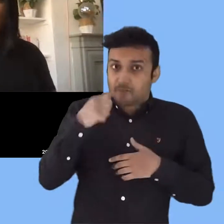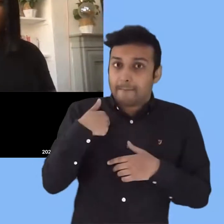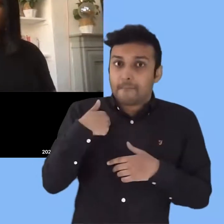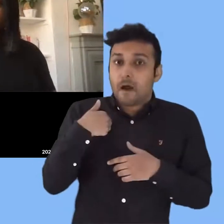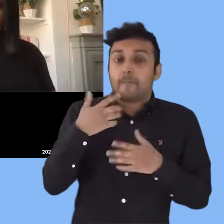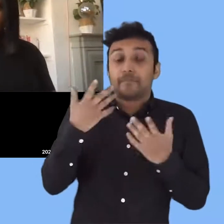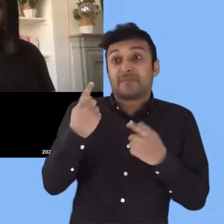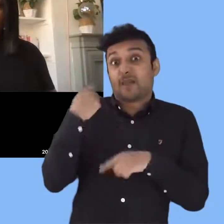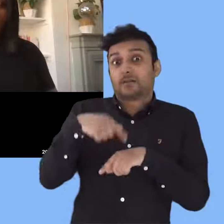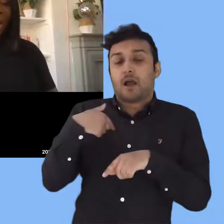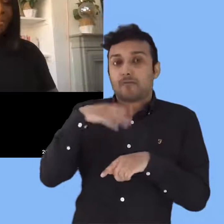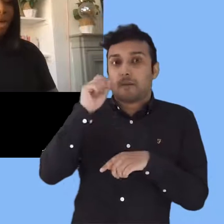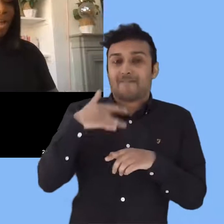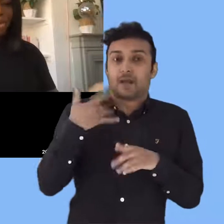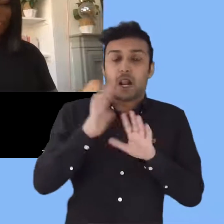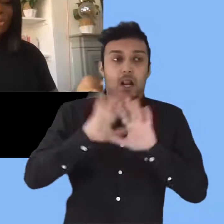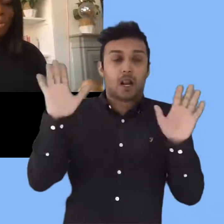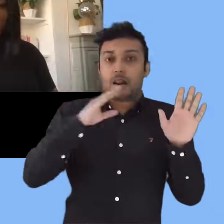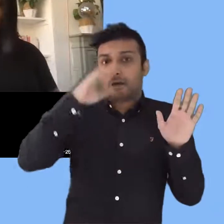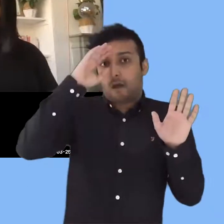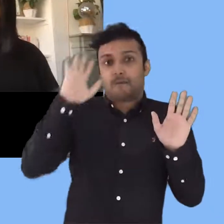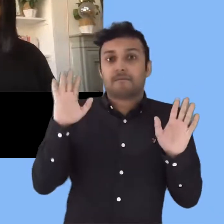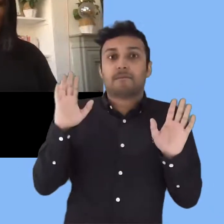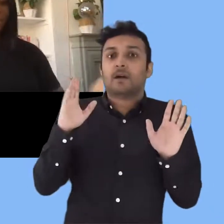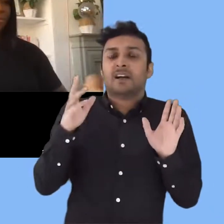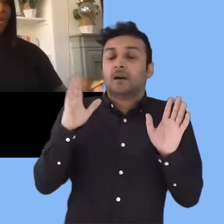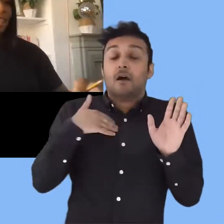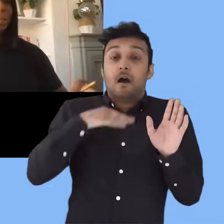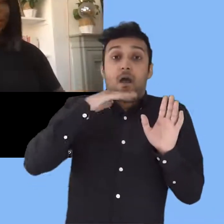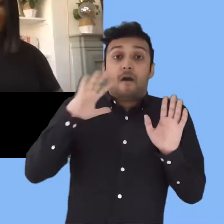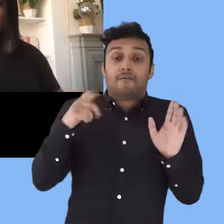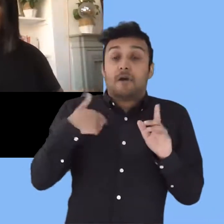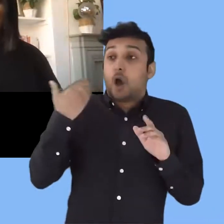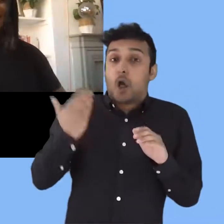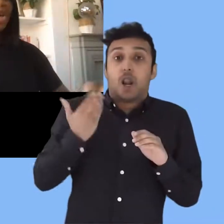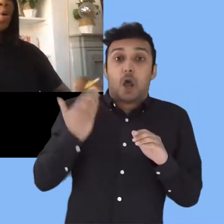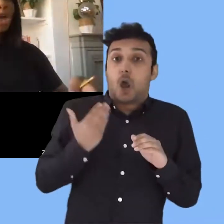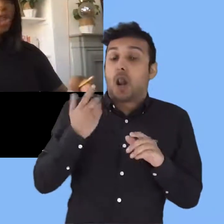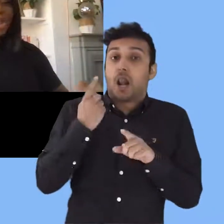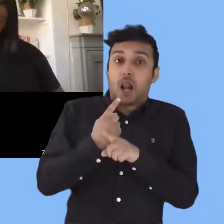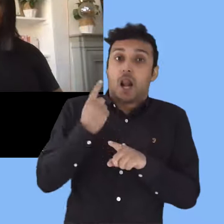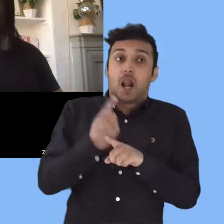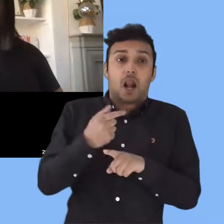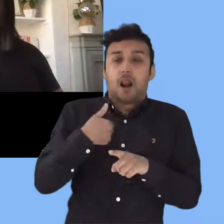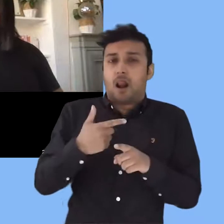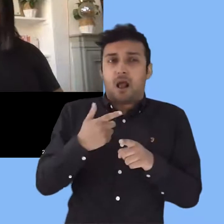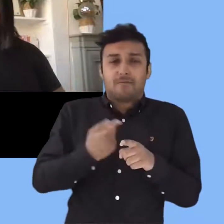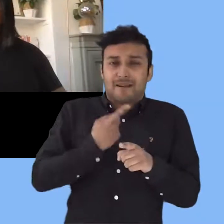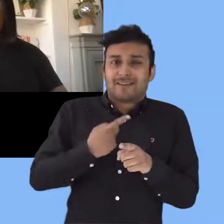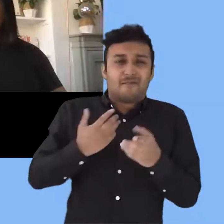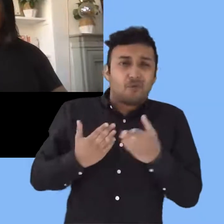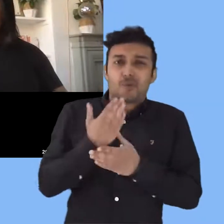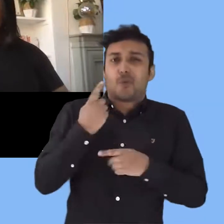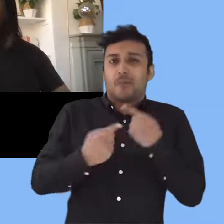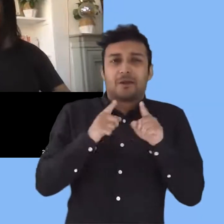than had enough now. I've had enough of talking about this. I've had enough of experiencing this. Why should this be the way that it is in